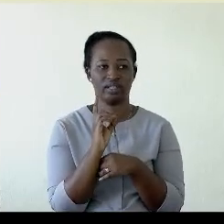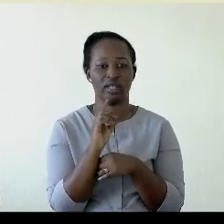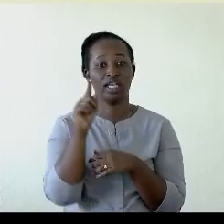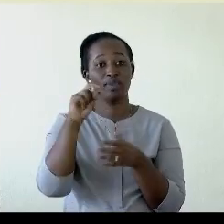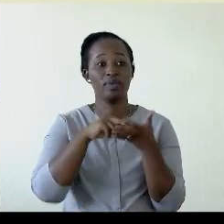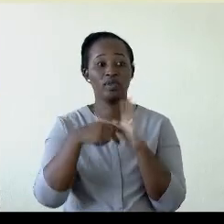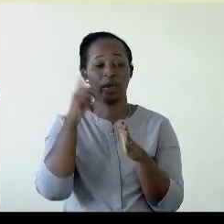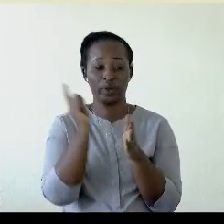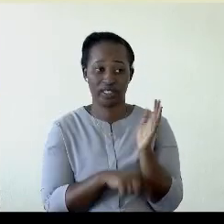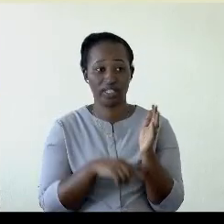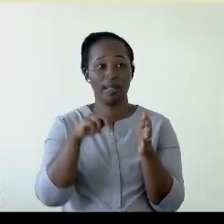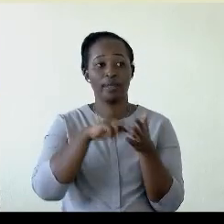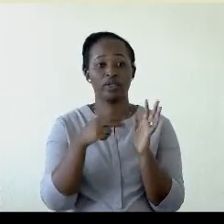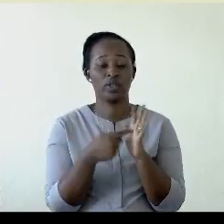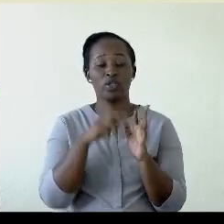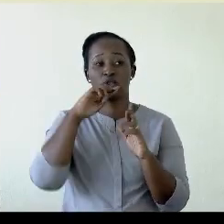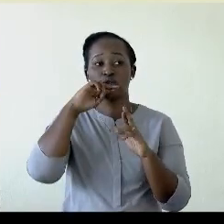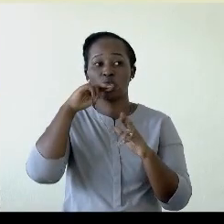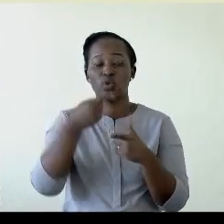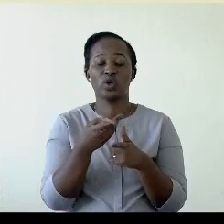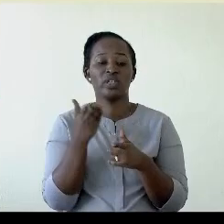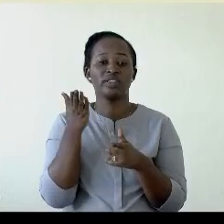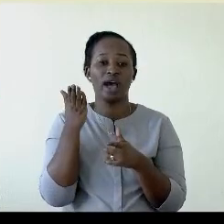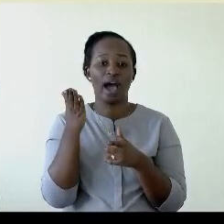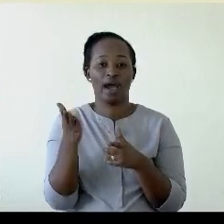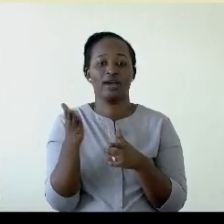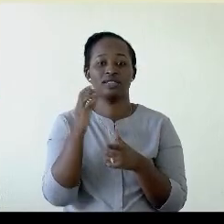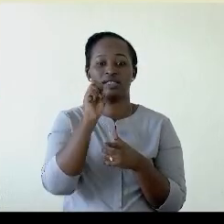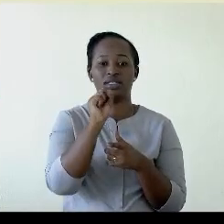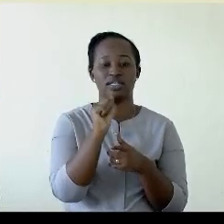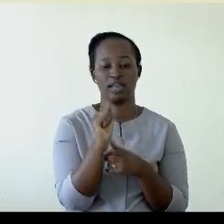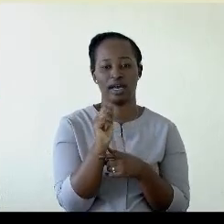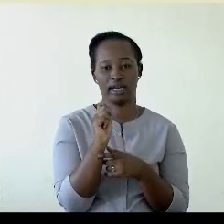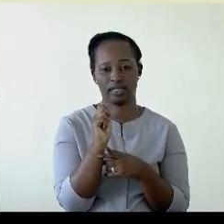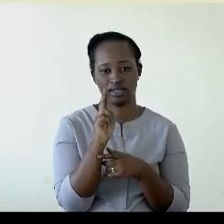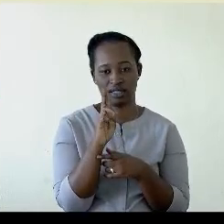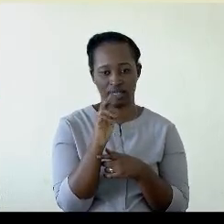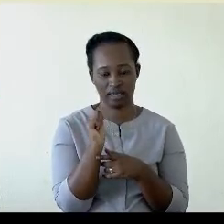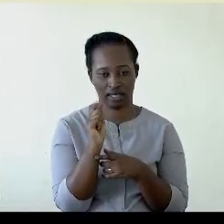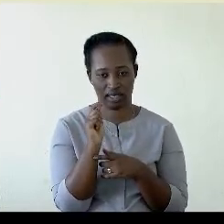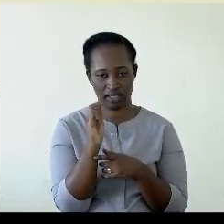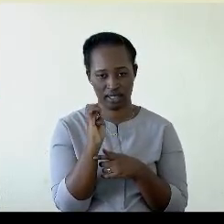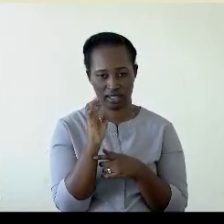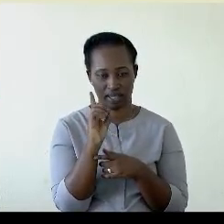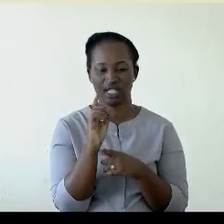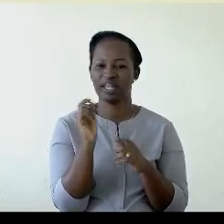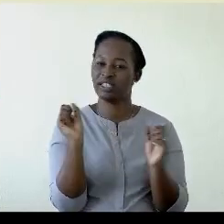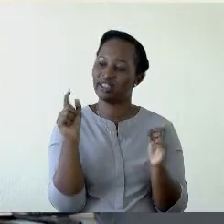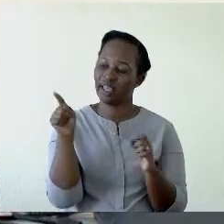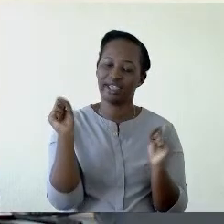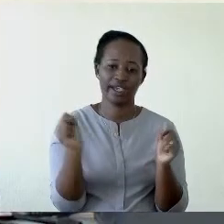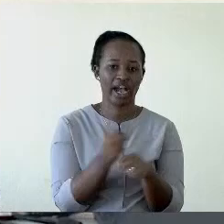it mean? It means that the solutions are saturated. They can't dissolve